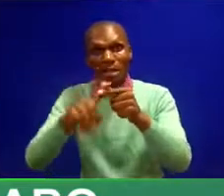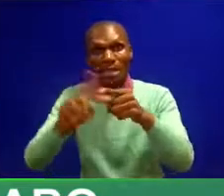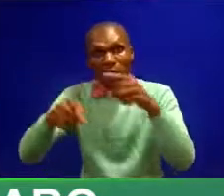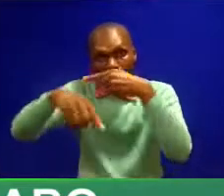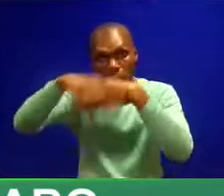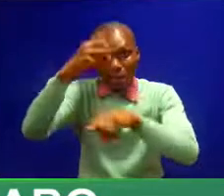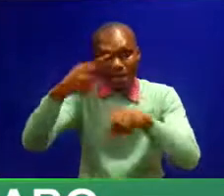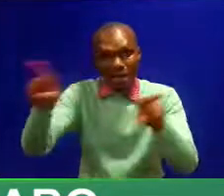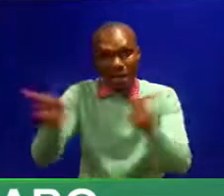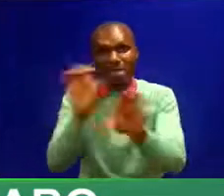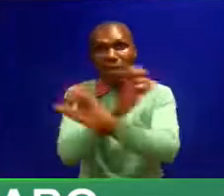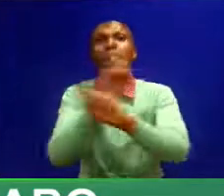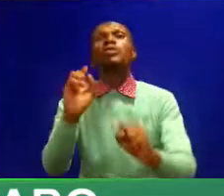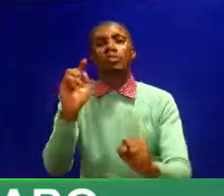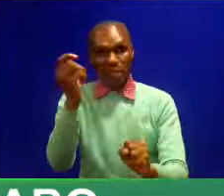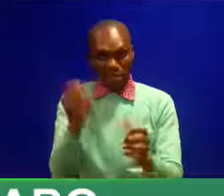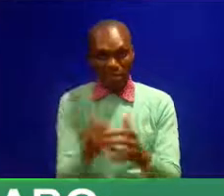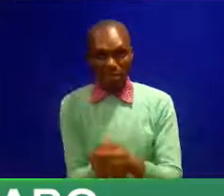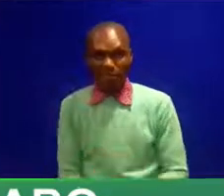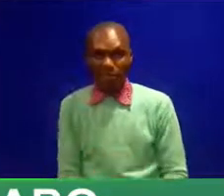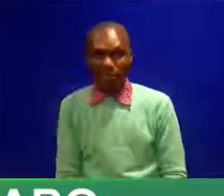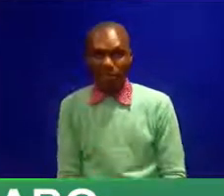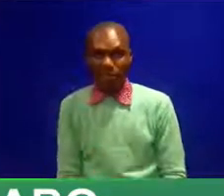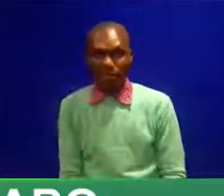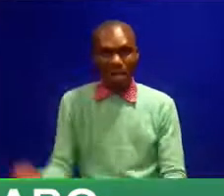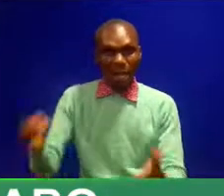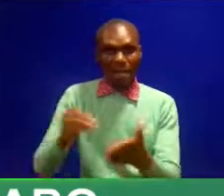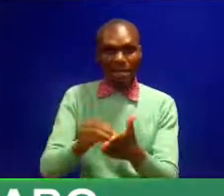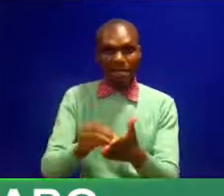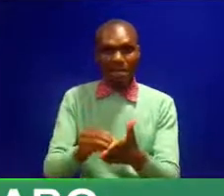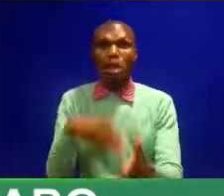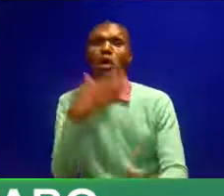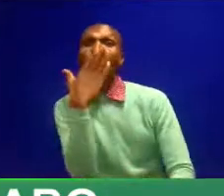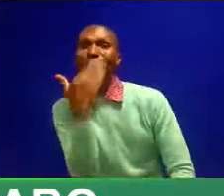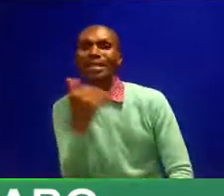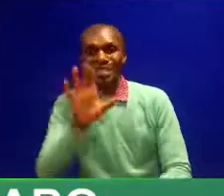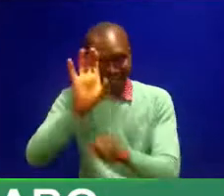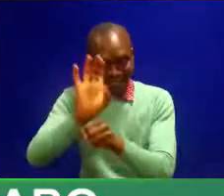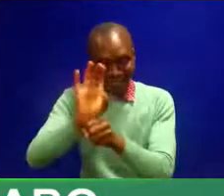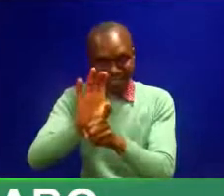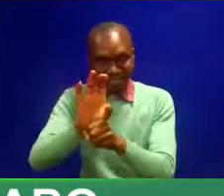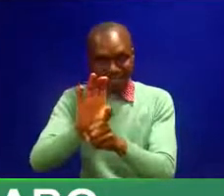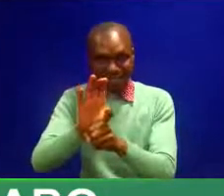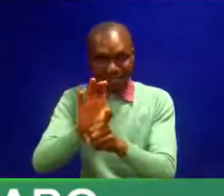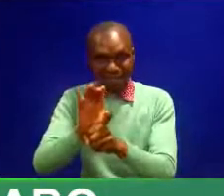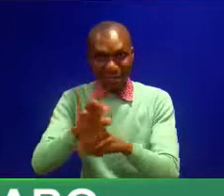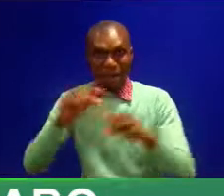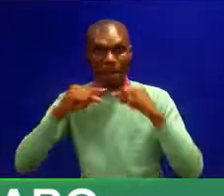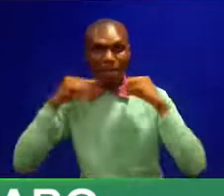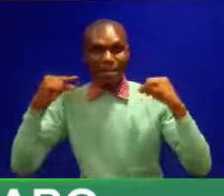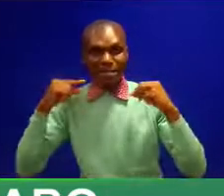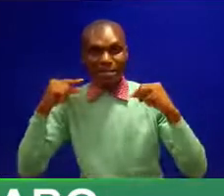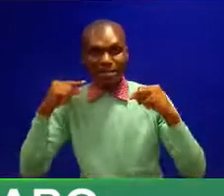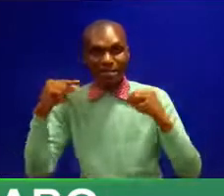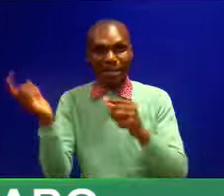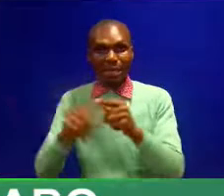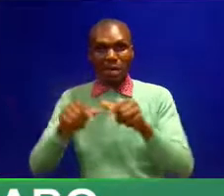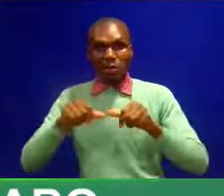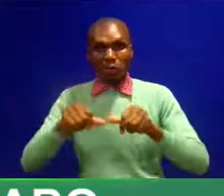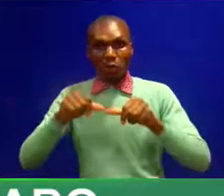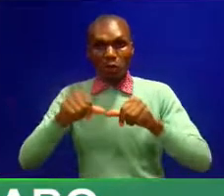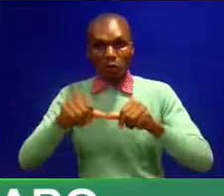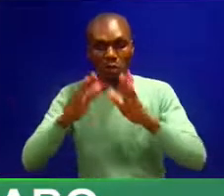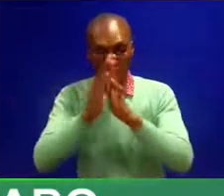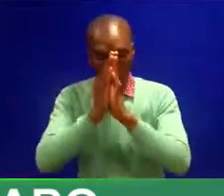libaga liye kirugo kiobura yobonene buwense. Nabona ni go aga ni ya chikanisa, gosabara ibe chikanisa na waiga ba Kenya. Kogendra